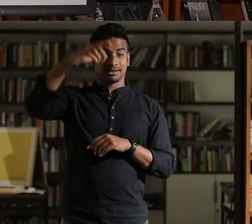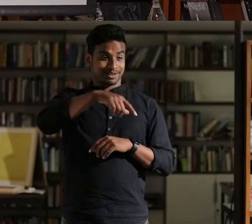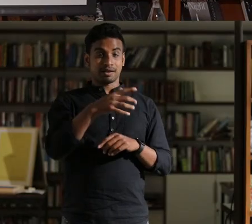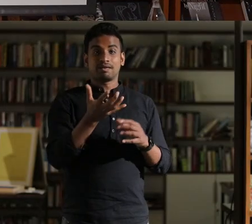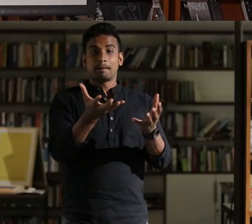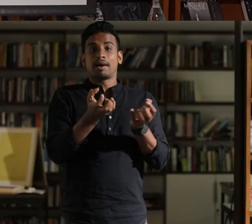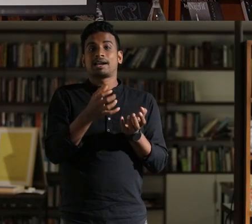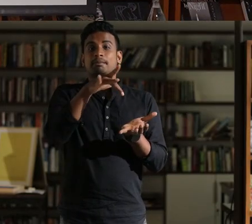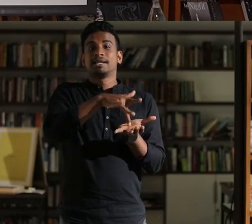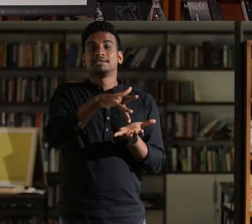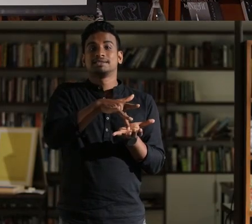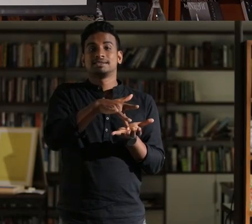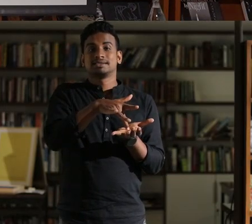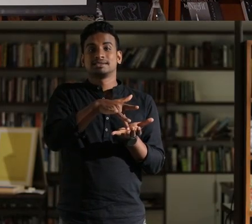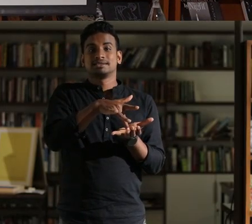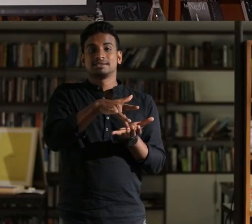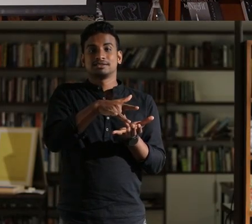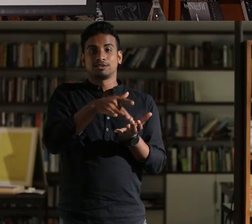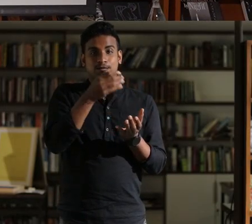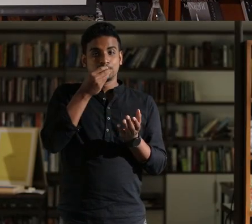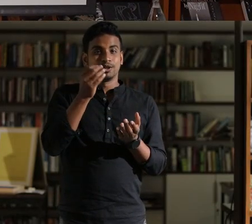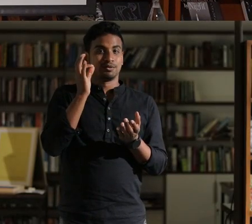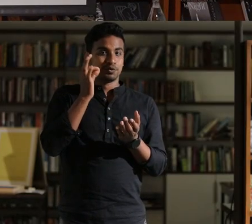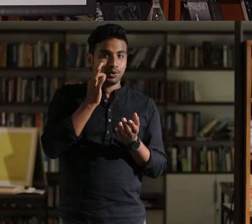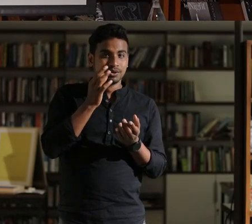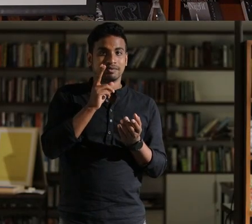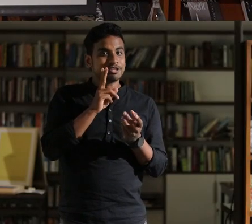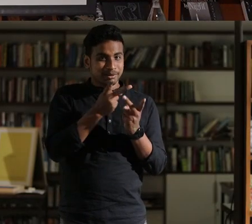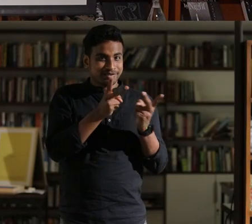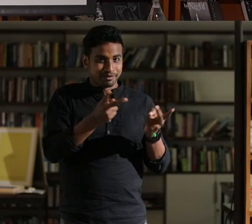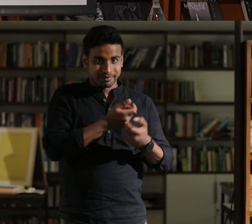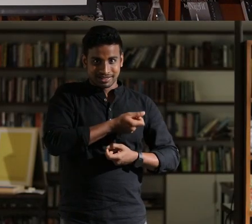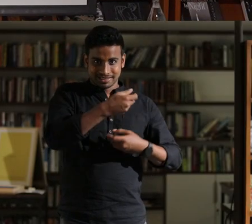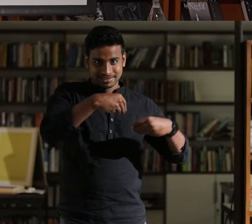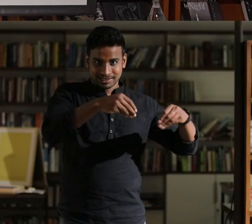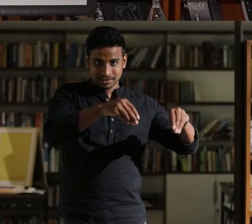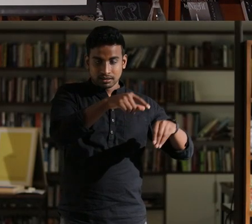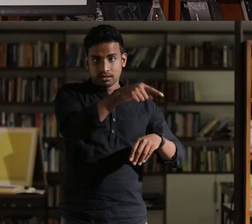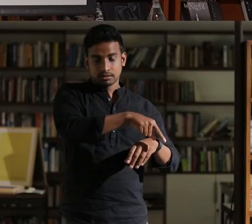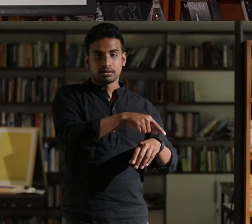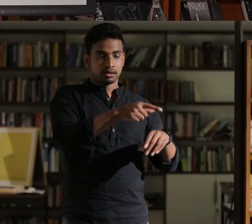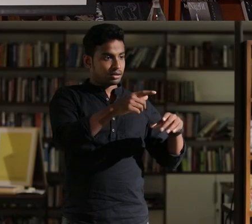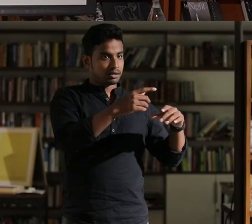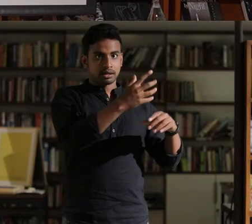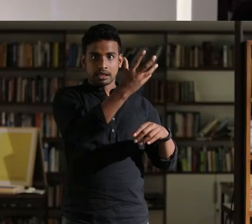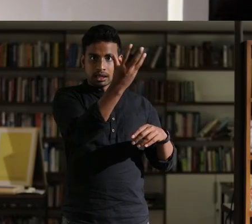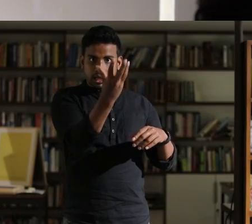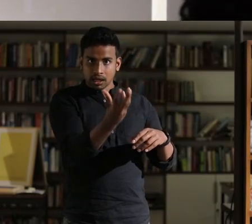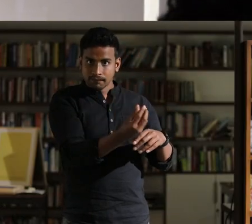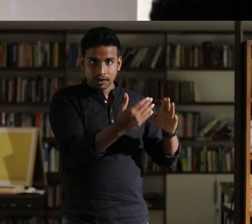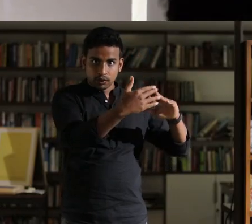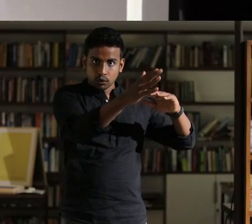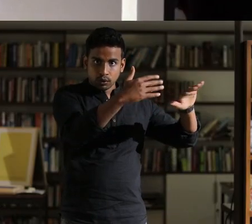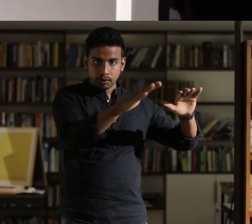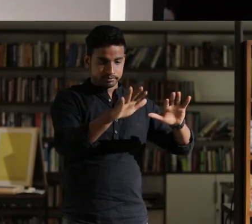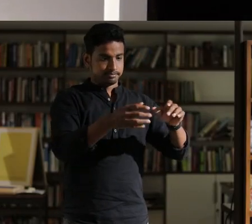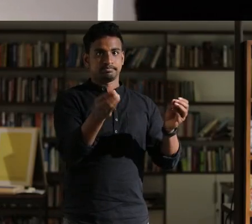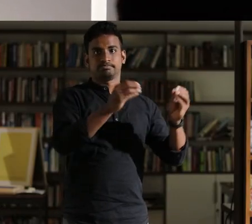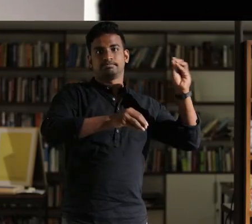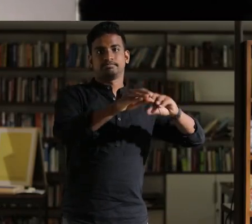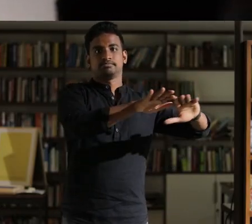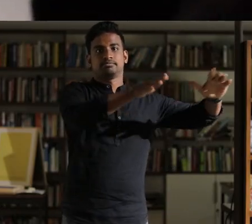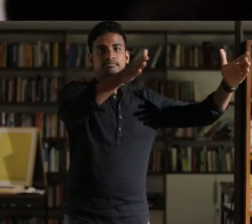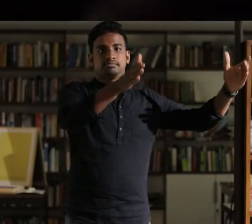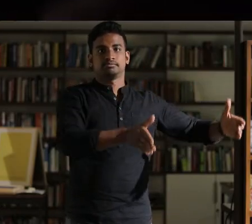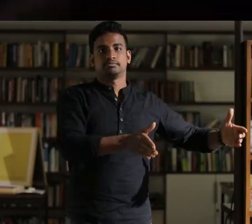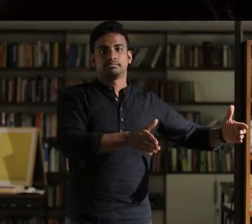put a screen up, and there were some musicians, uh, the people who would read out from